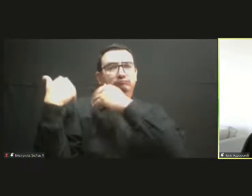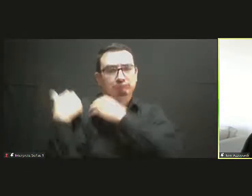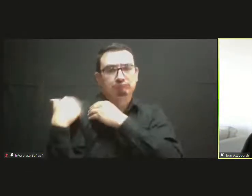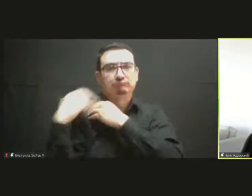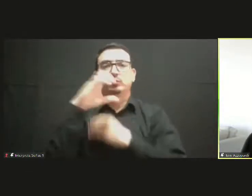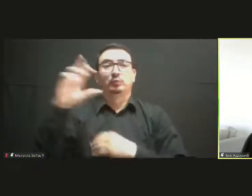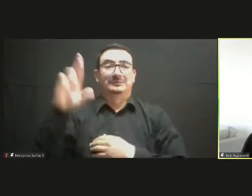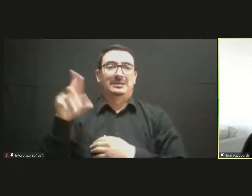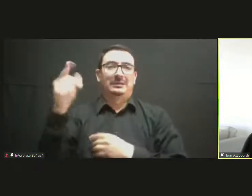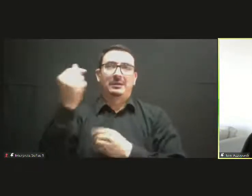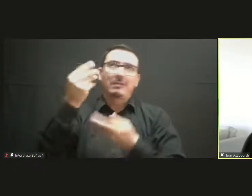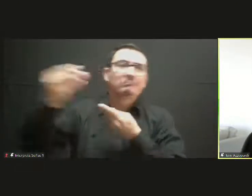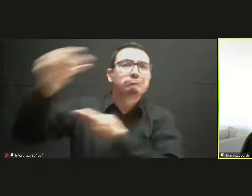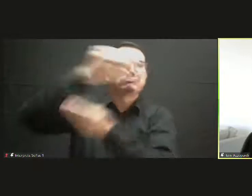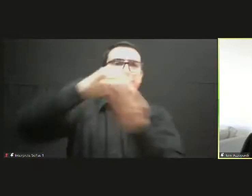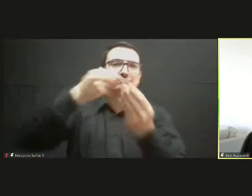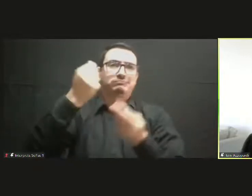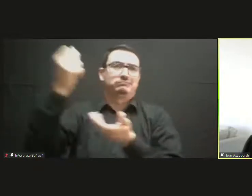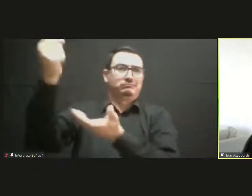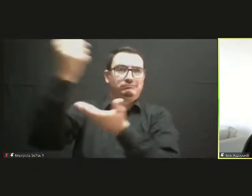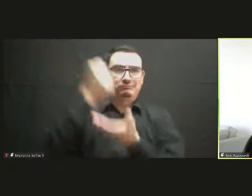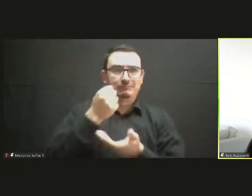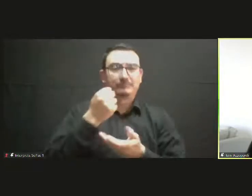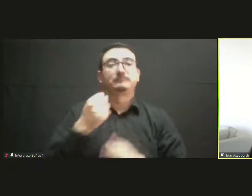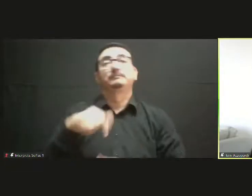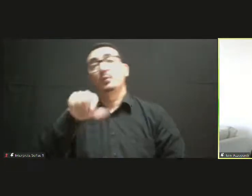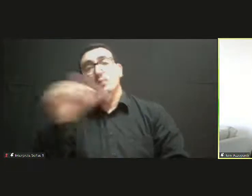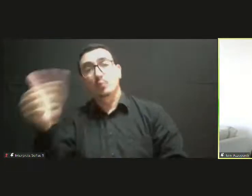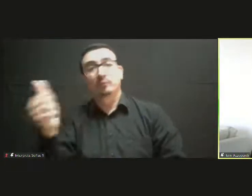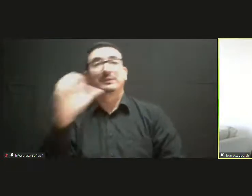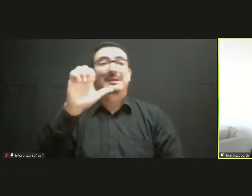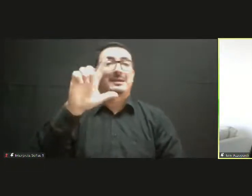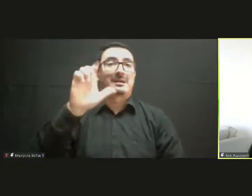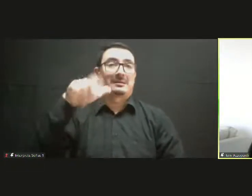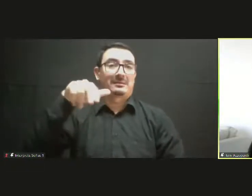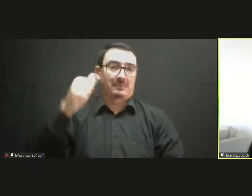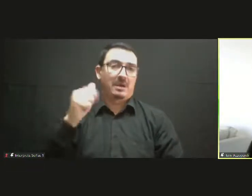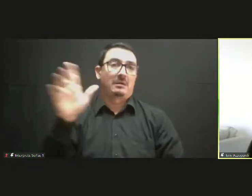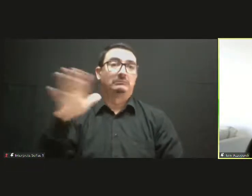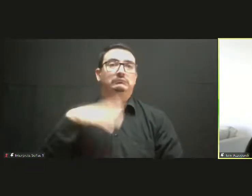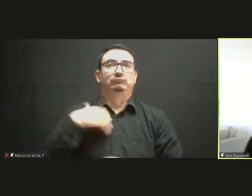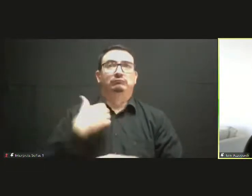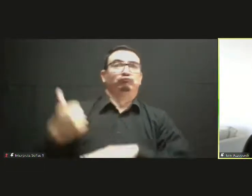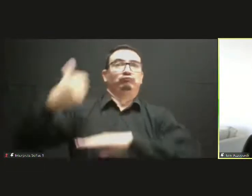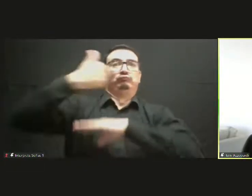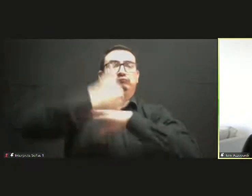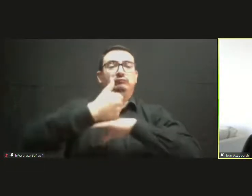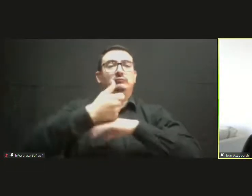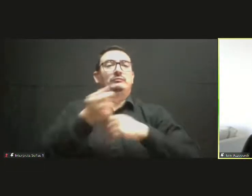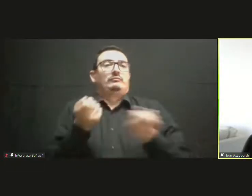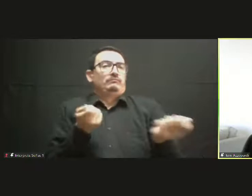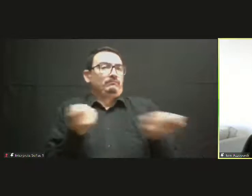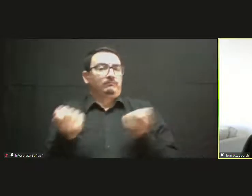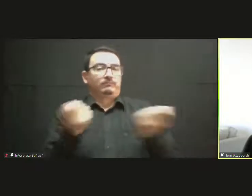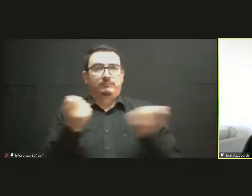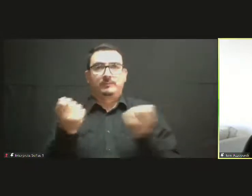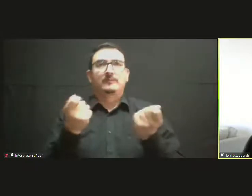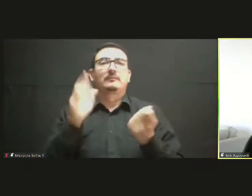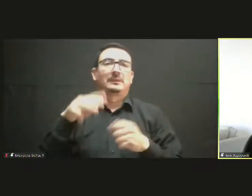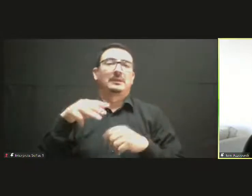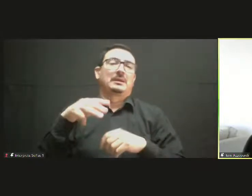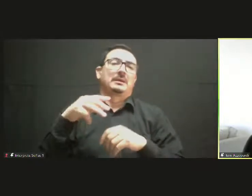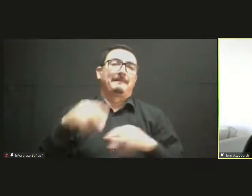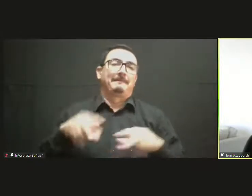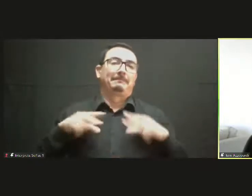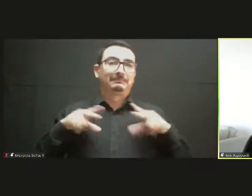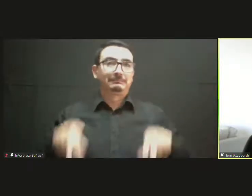and SMEs. Rupa Chanda is Director of the Division of Trade and Investment and Innovation at the